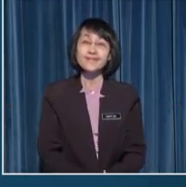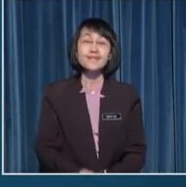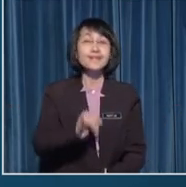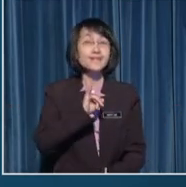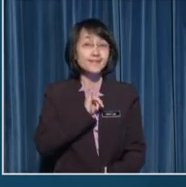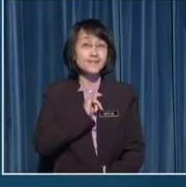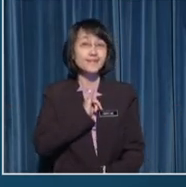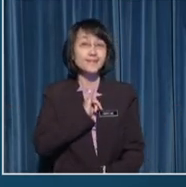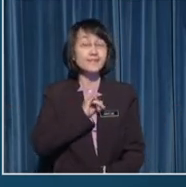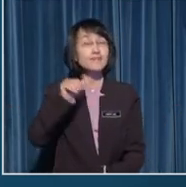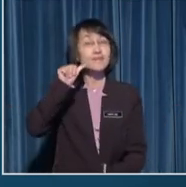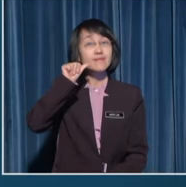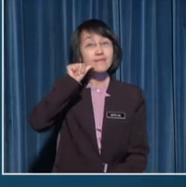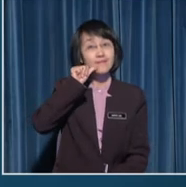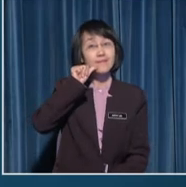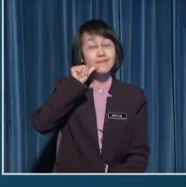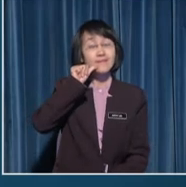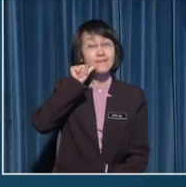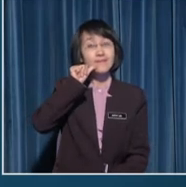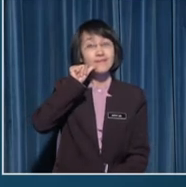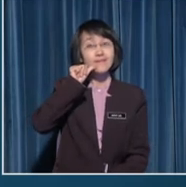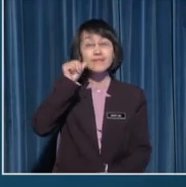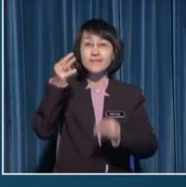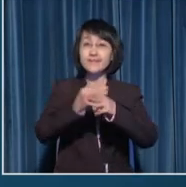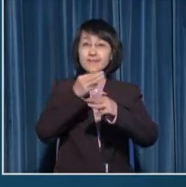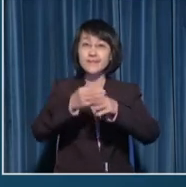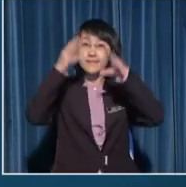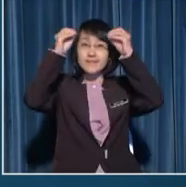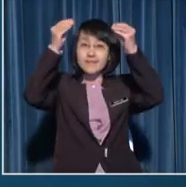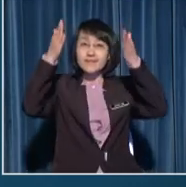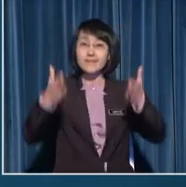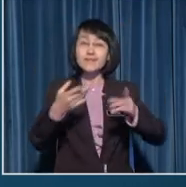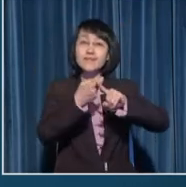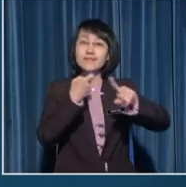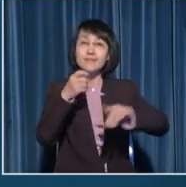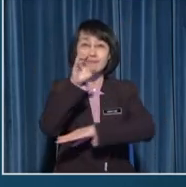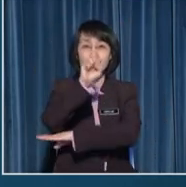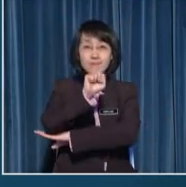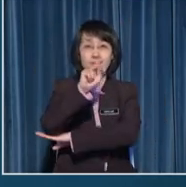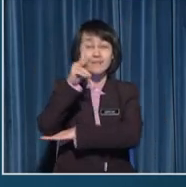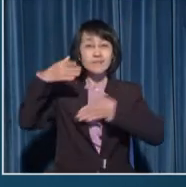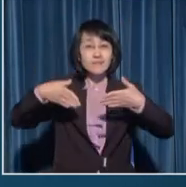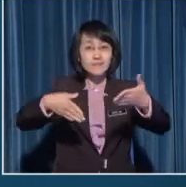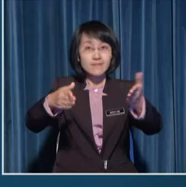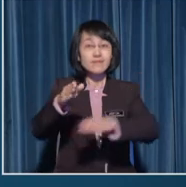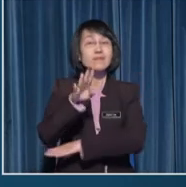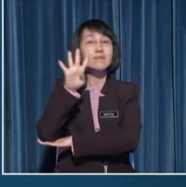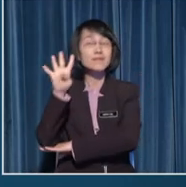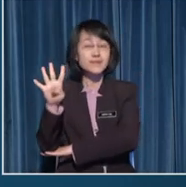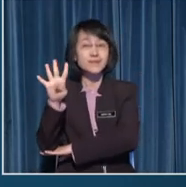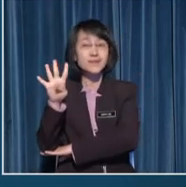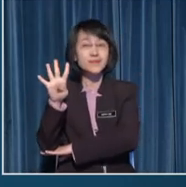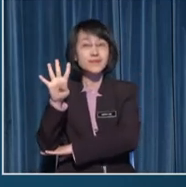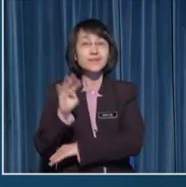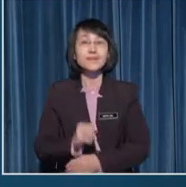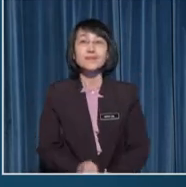I am Aida Hartini Mahmud, mathematics teacher from SK Jalan 4, Bandar